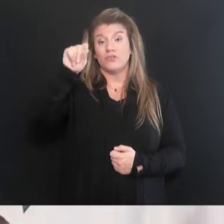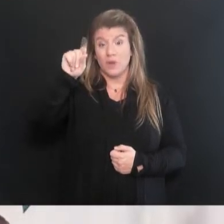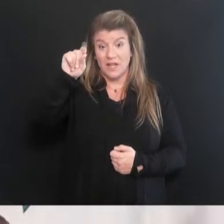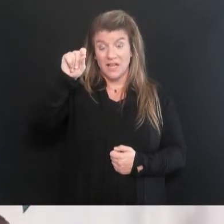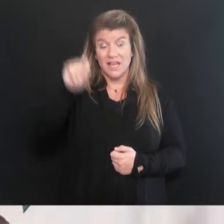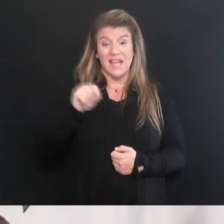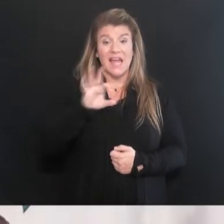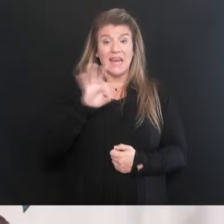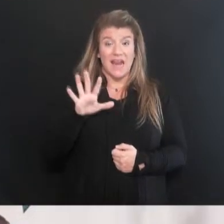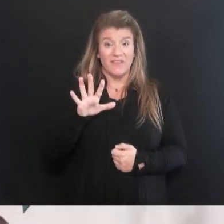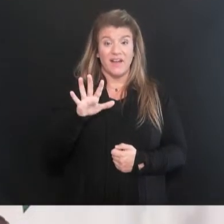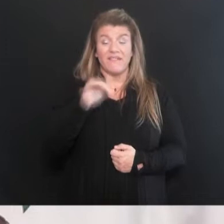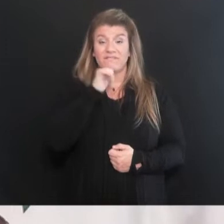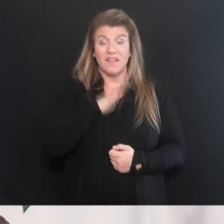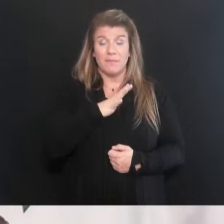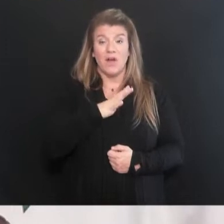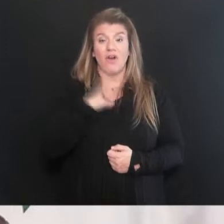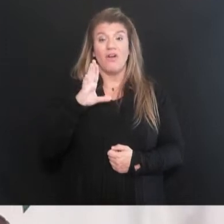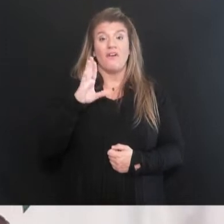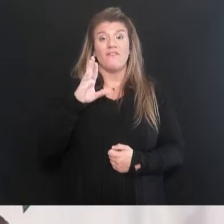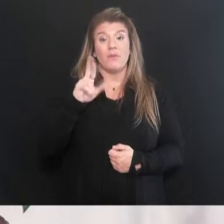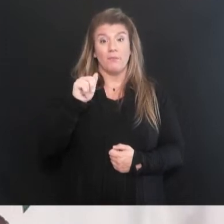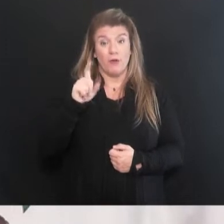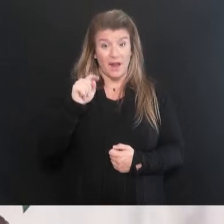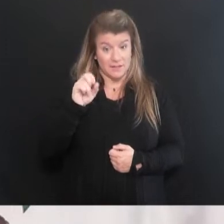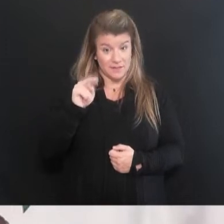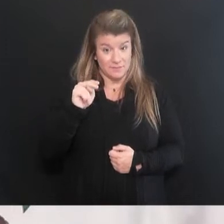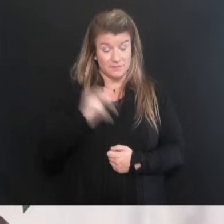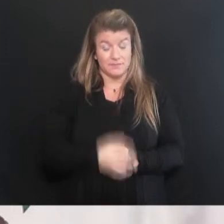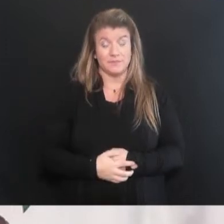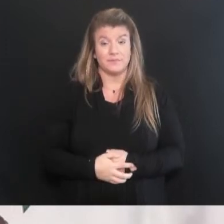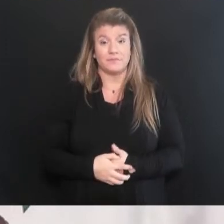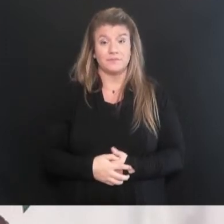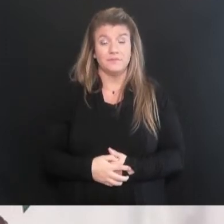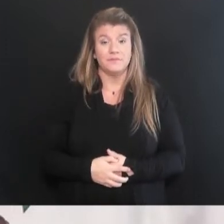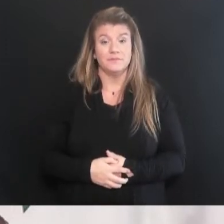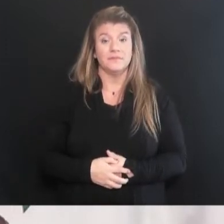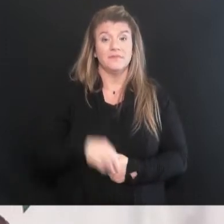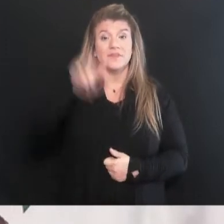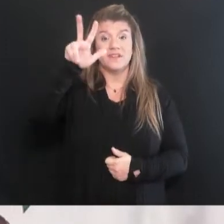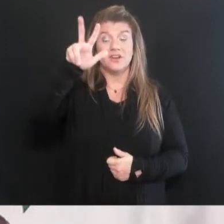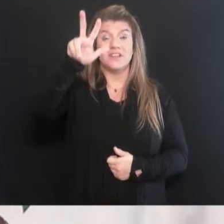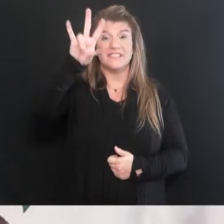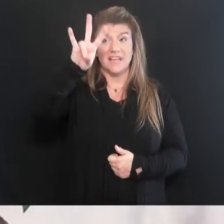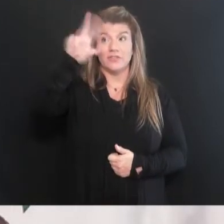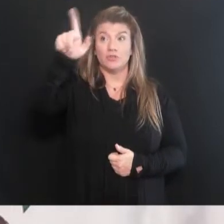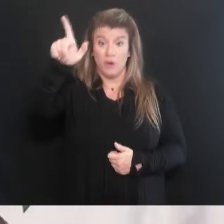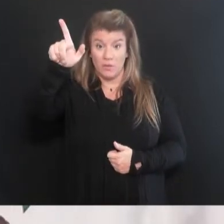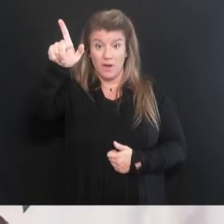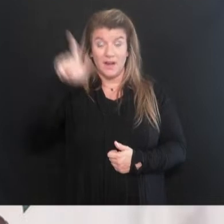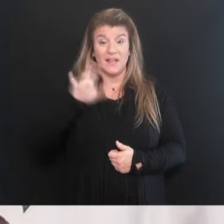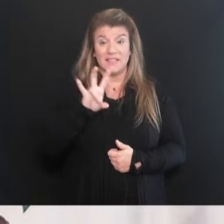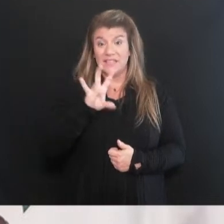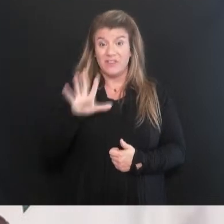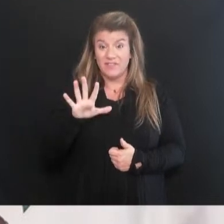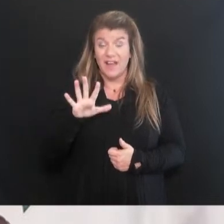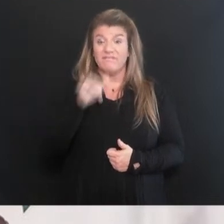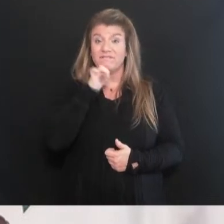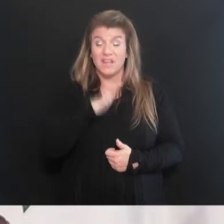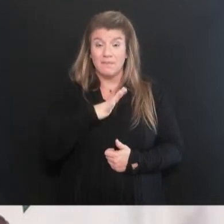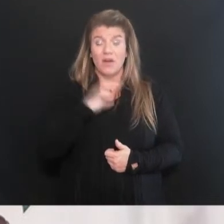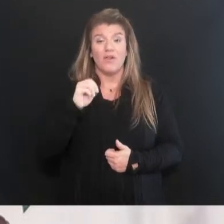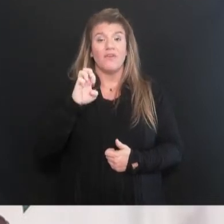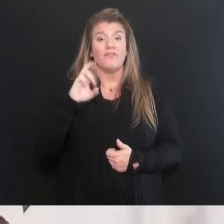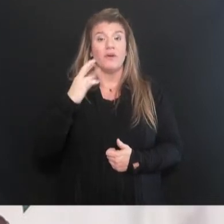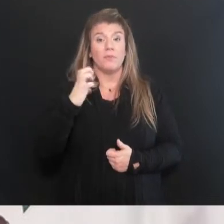is a 95-year-old female from Braxton County. The 3,721st death is a 75-year-old female from